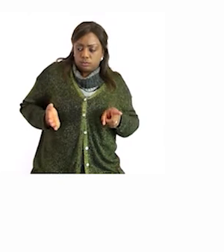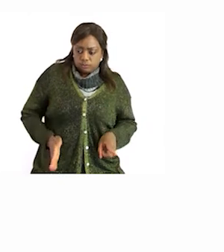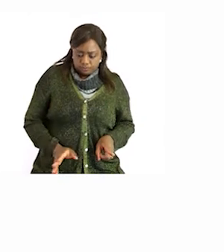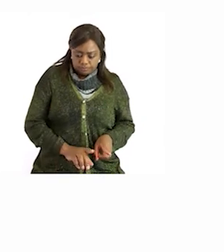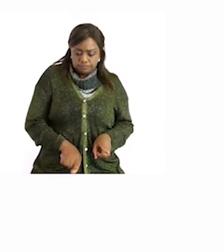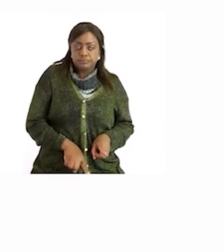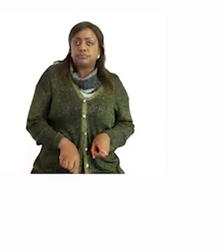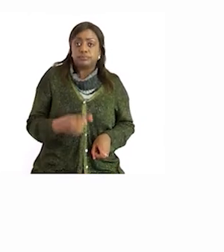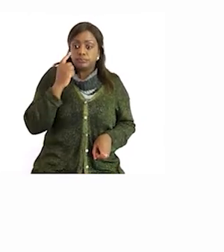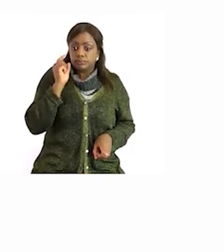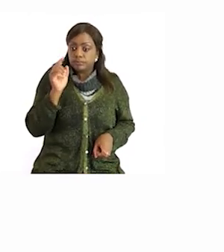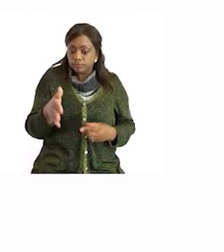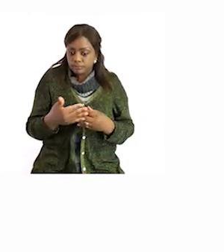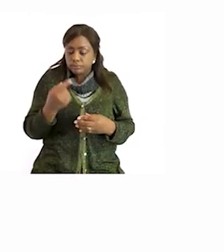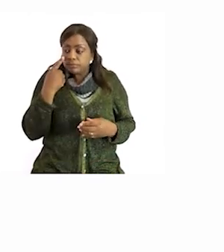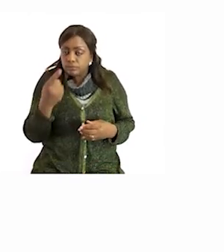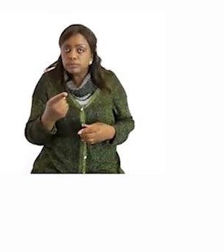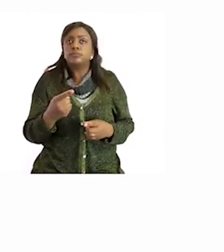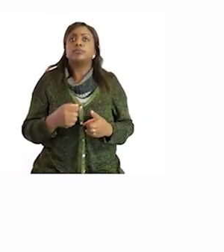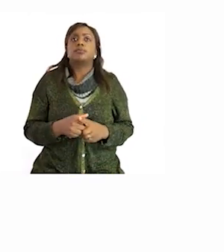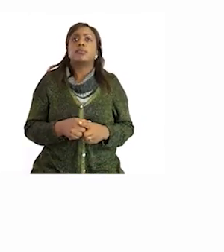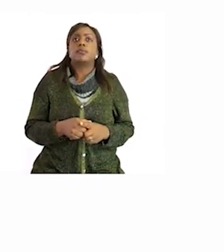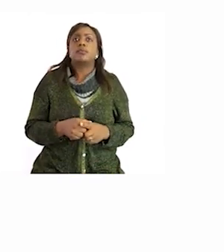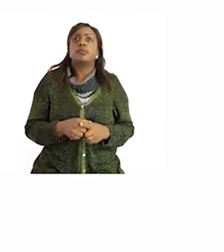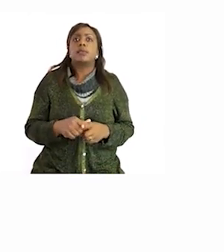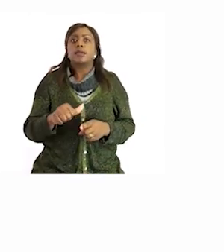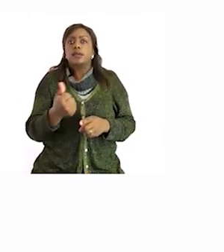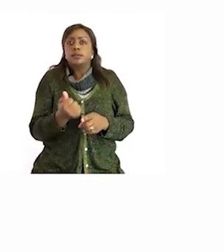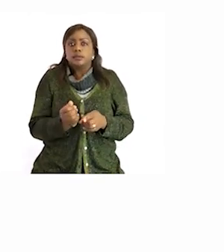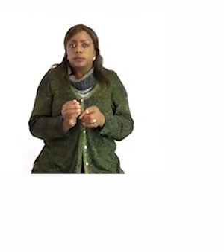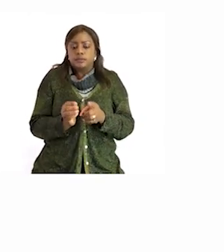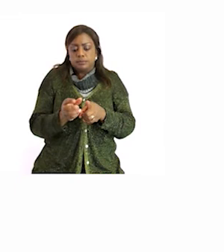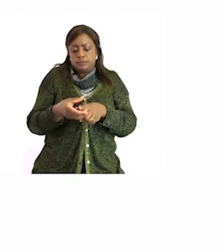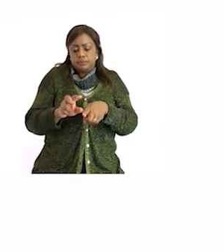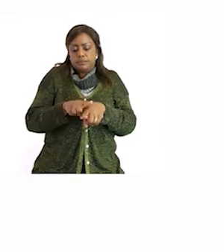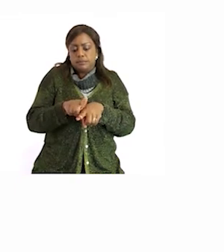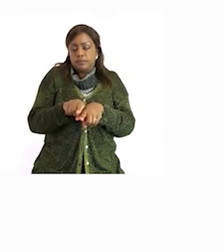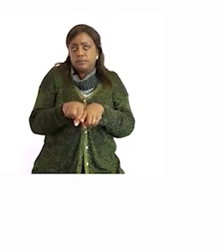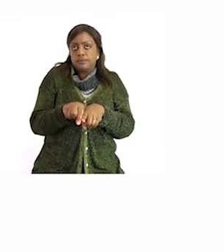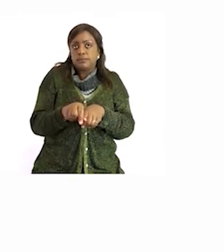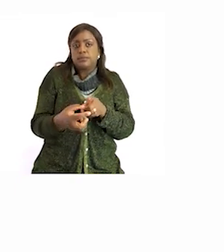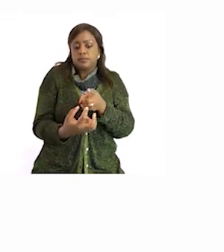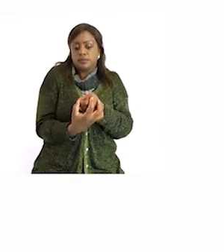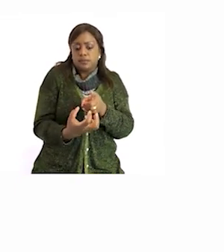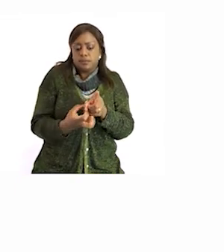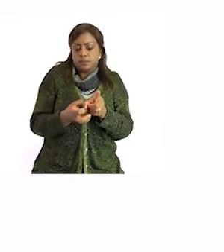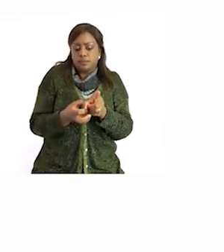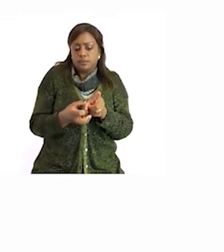body. And these external structures are the penis, the scrotum, and the testes.